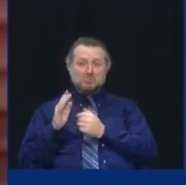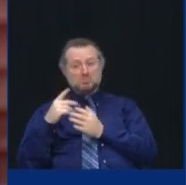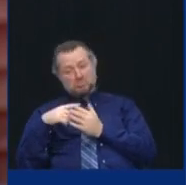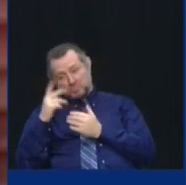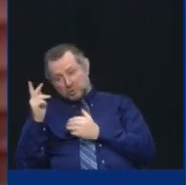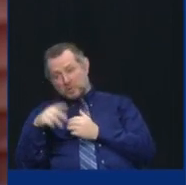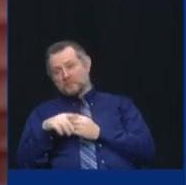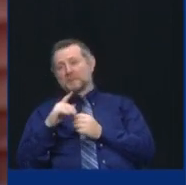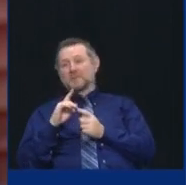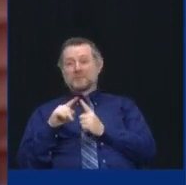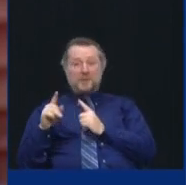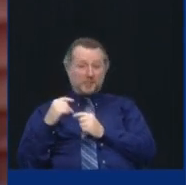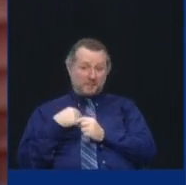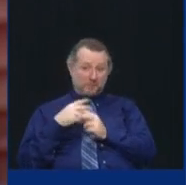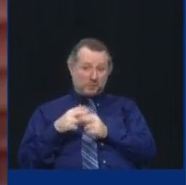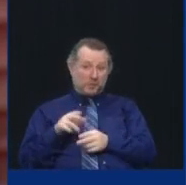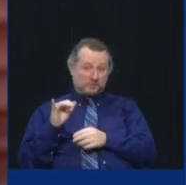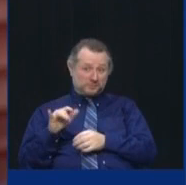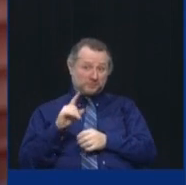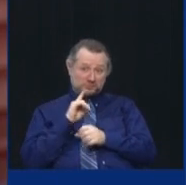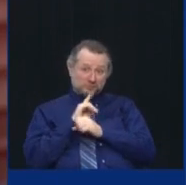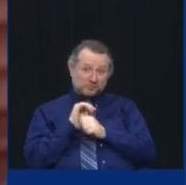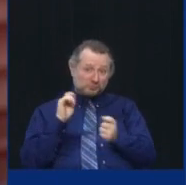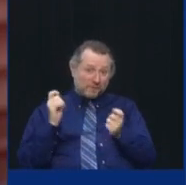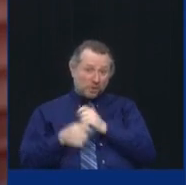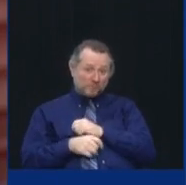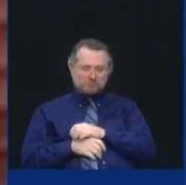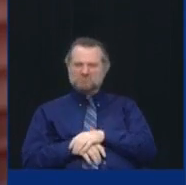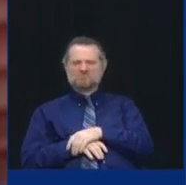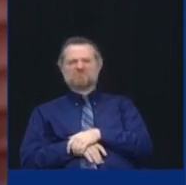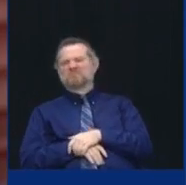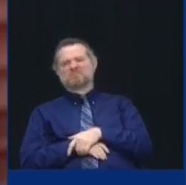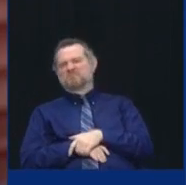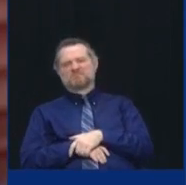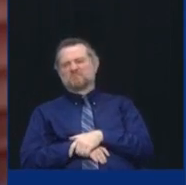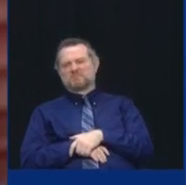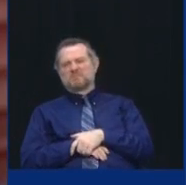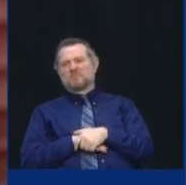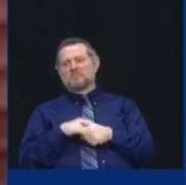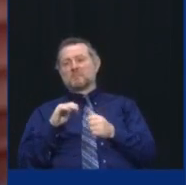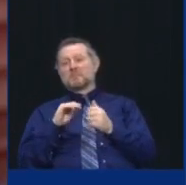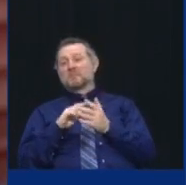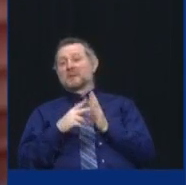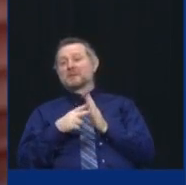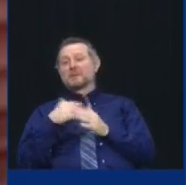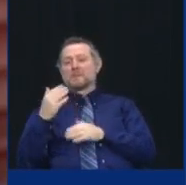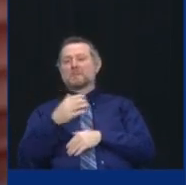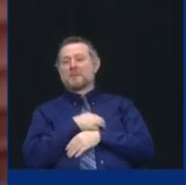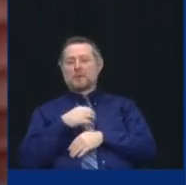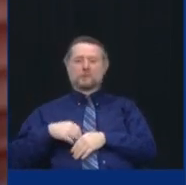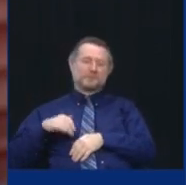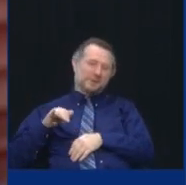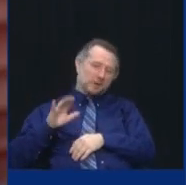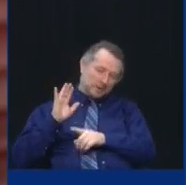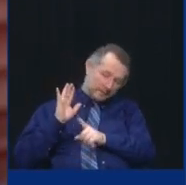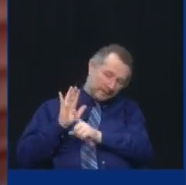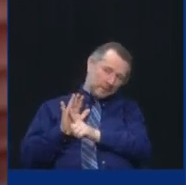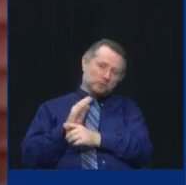not a fundamental reform plan. And that has to be the question for the next mayor. The state does what the state can